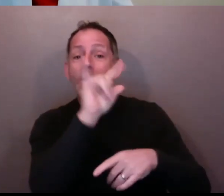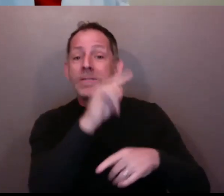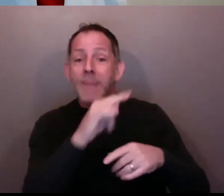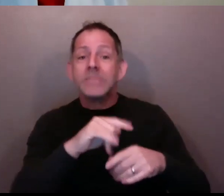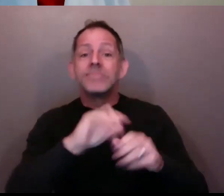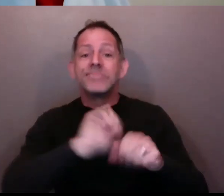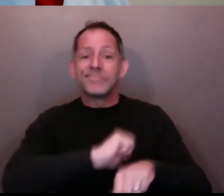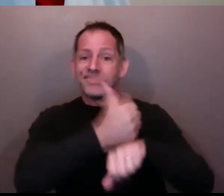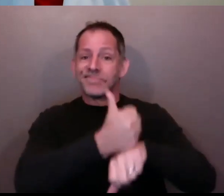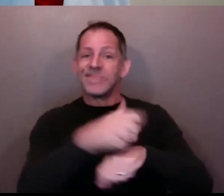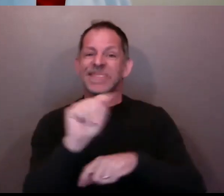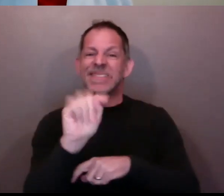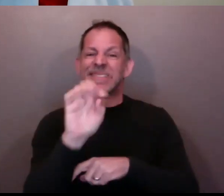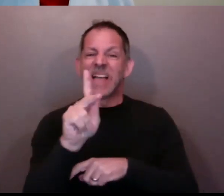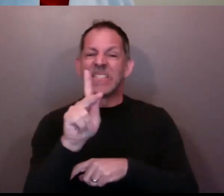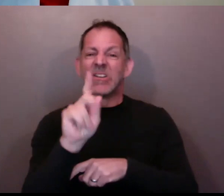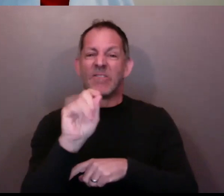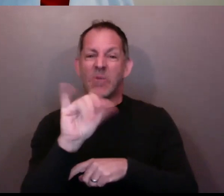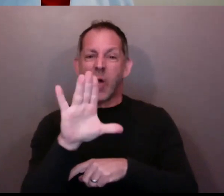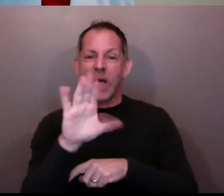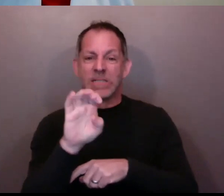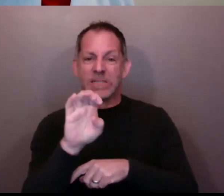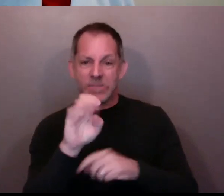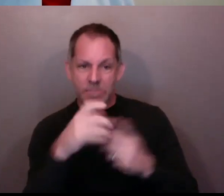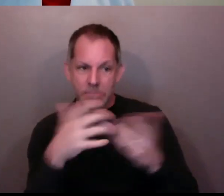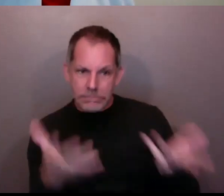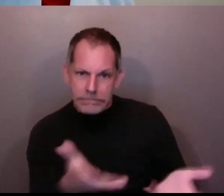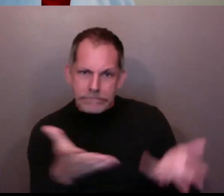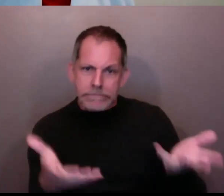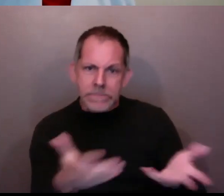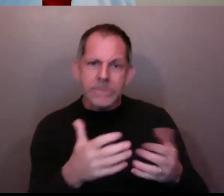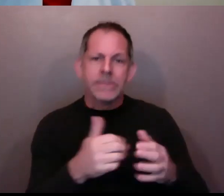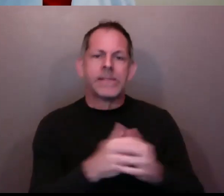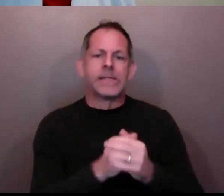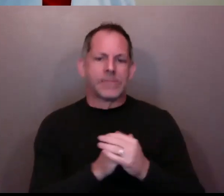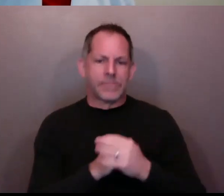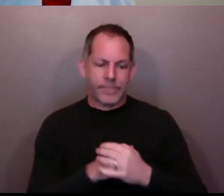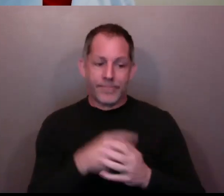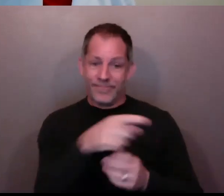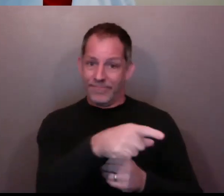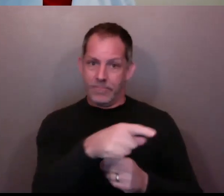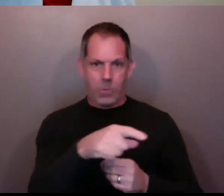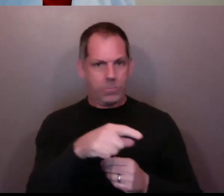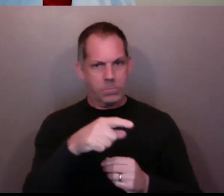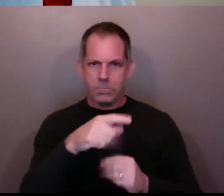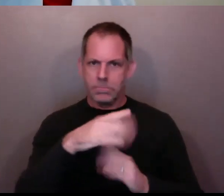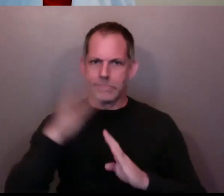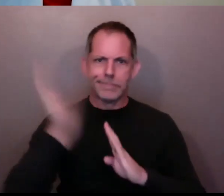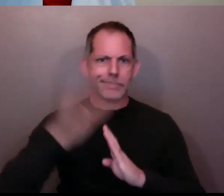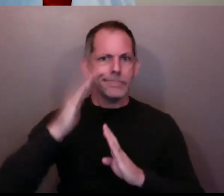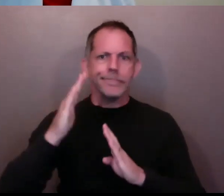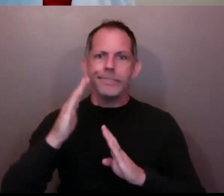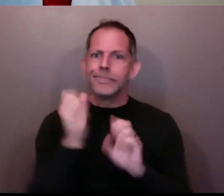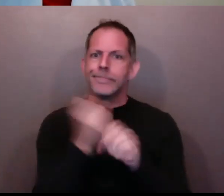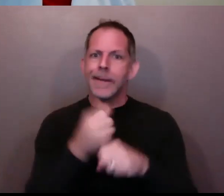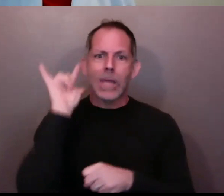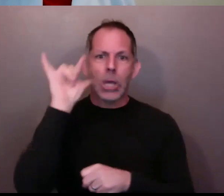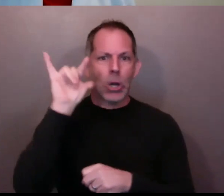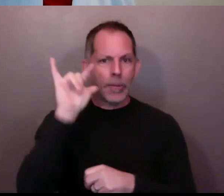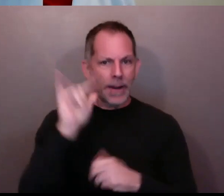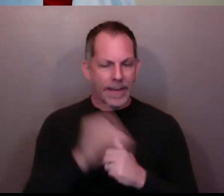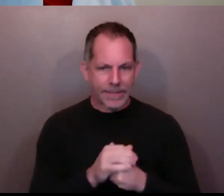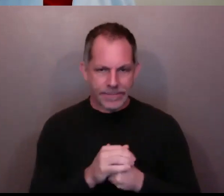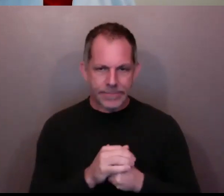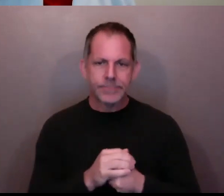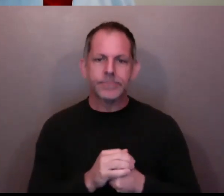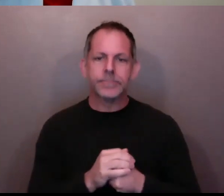most profitable place to make airplanes. And we really want to encourage Boeing to look long and hard on the quality